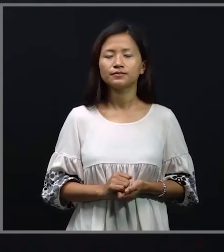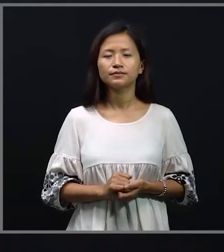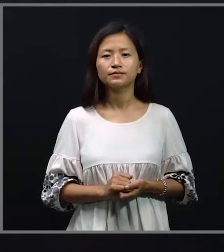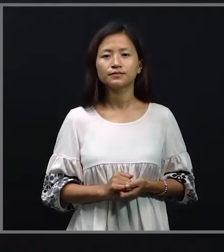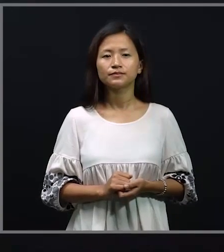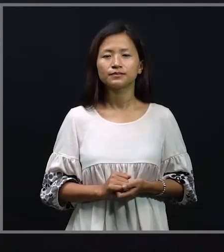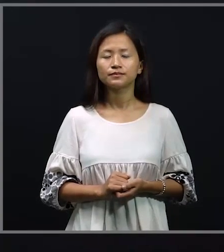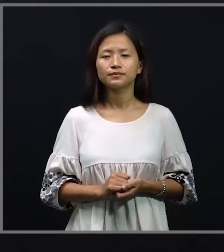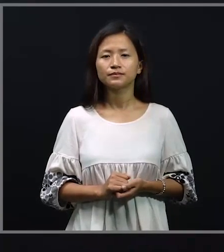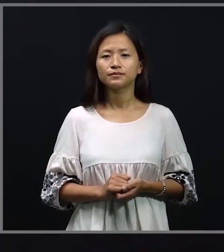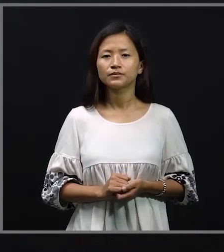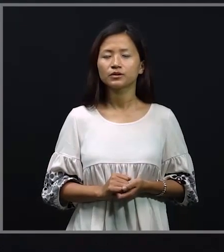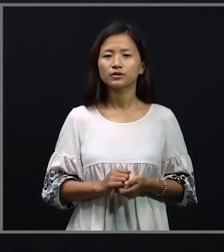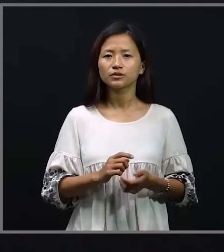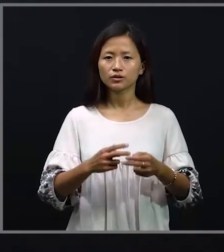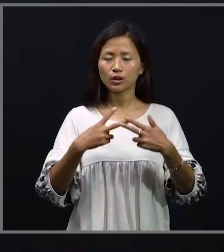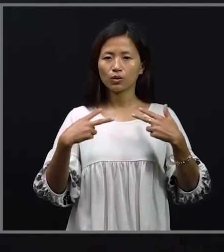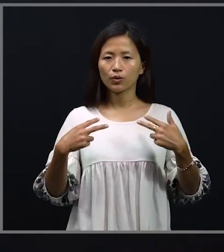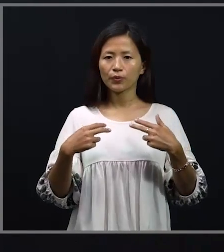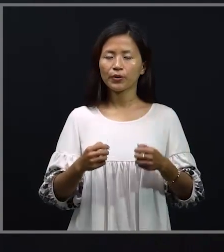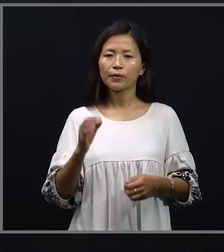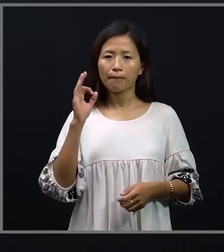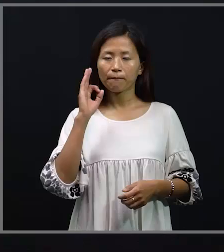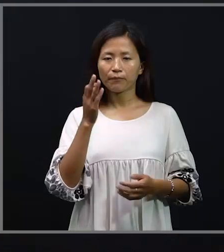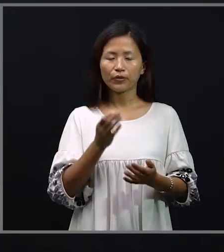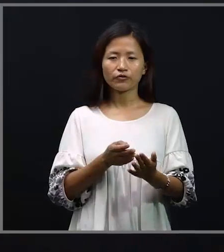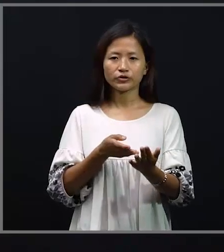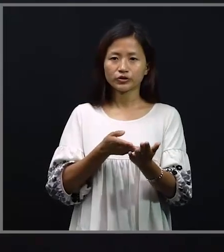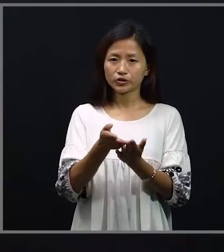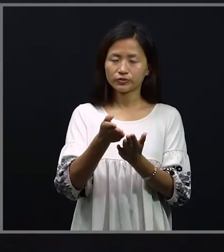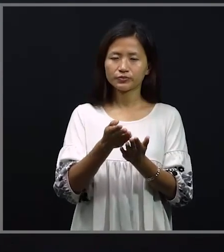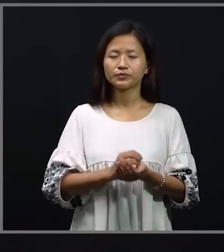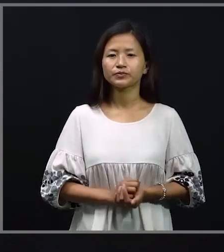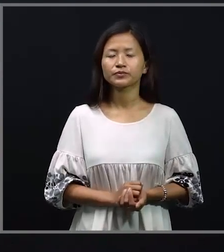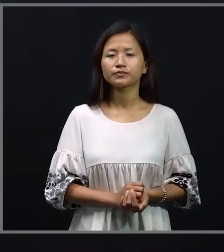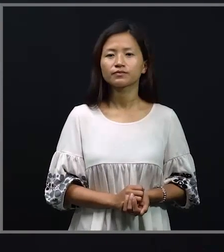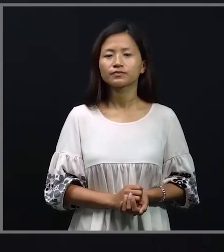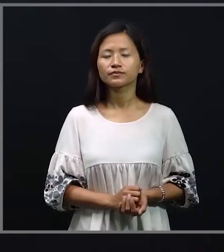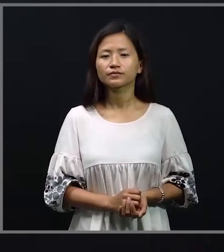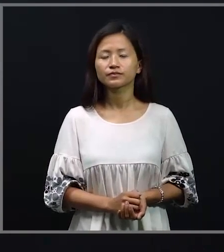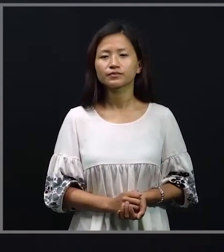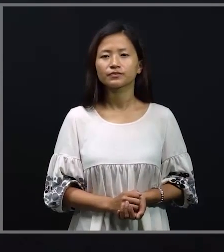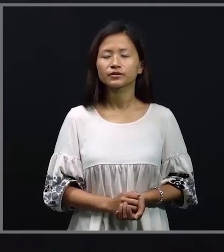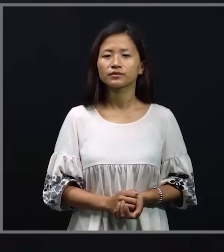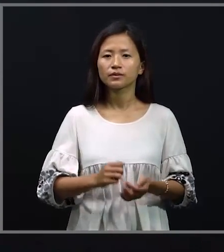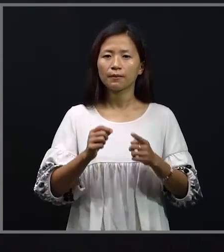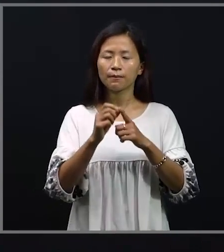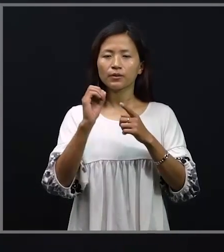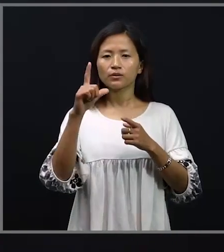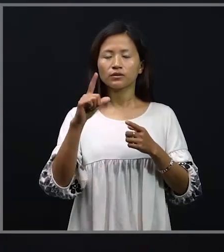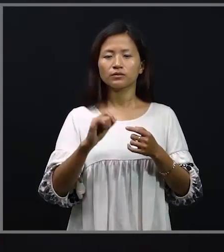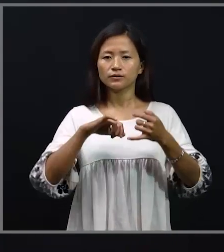Okay, he's a lawyer by profession, Jean Bodin. He coined the term political science. Right after he